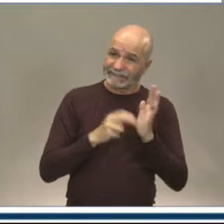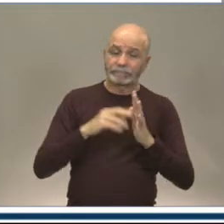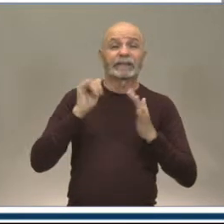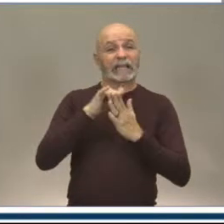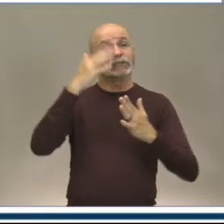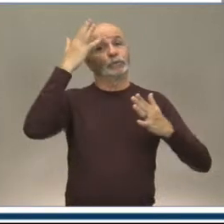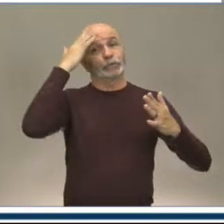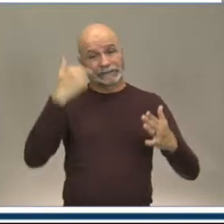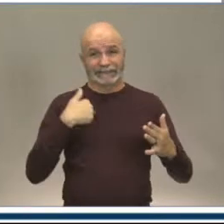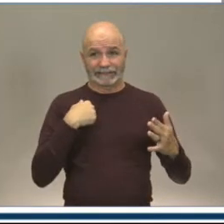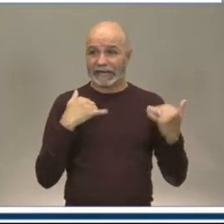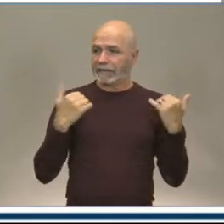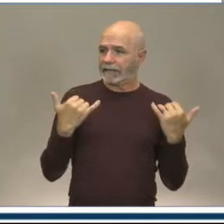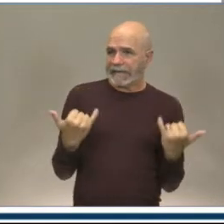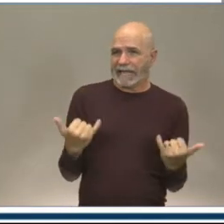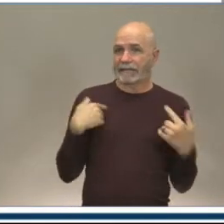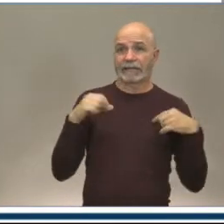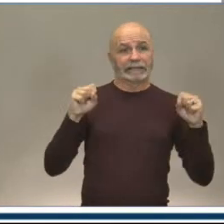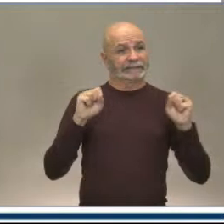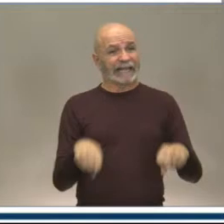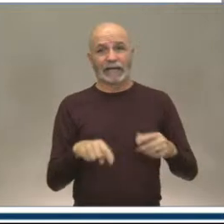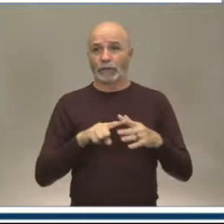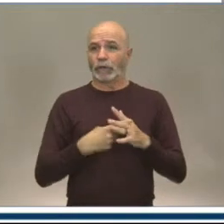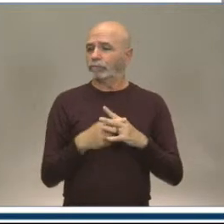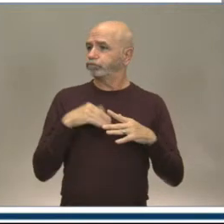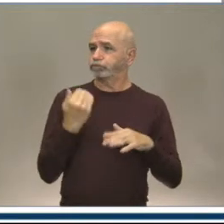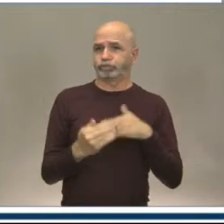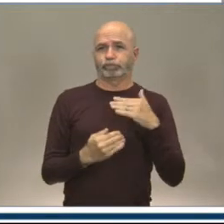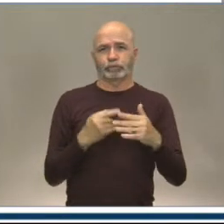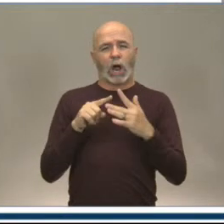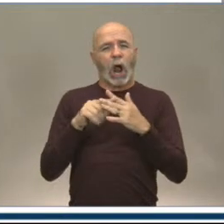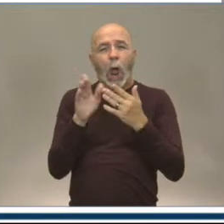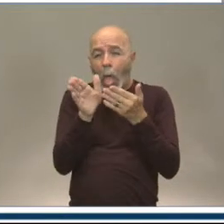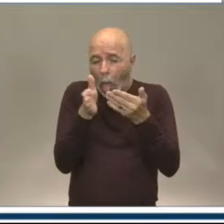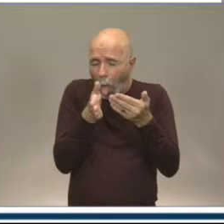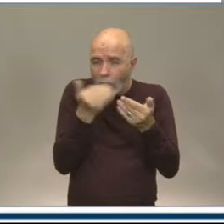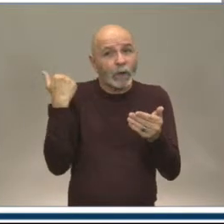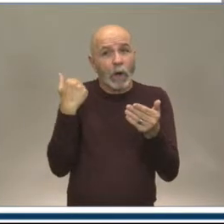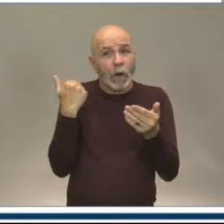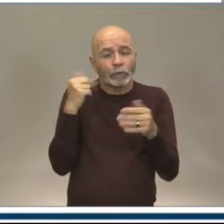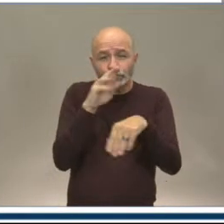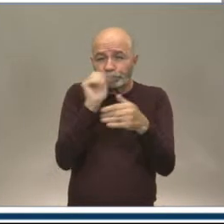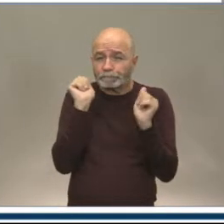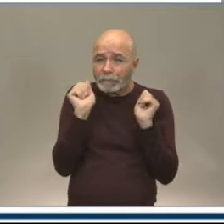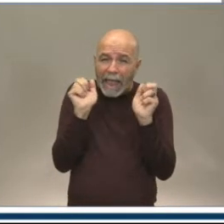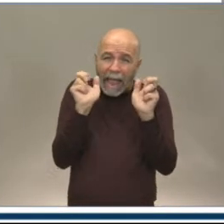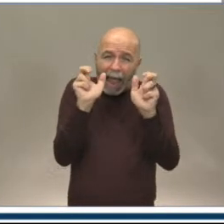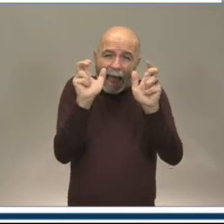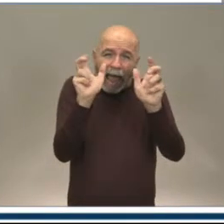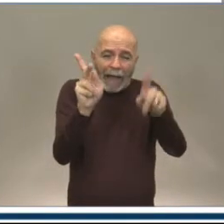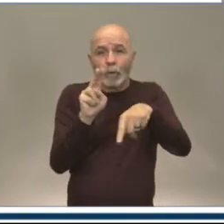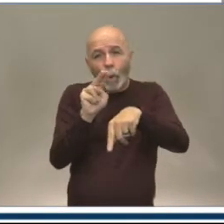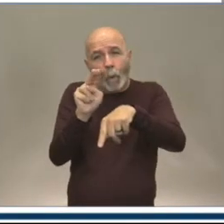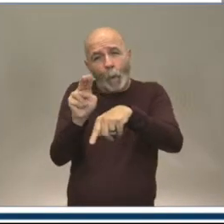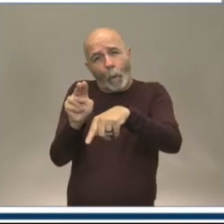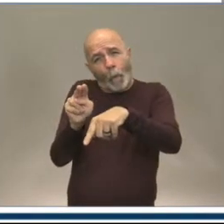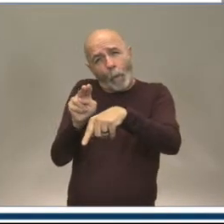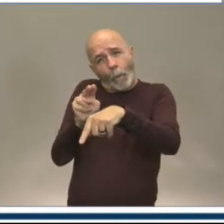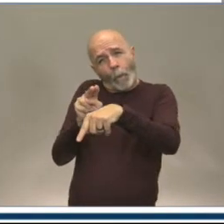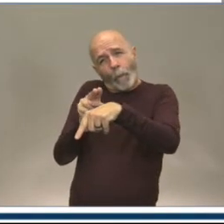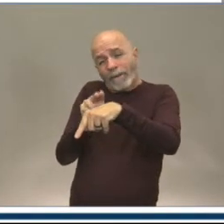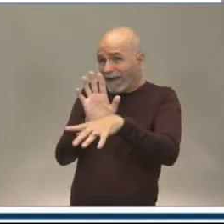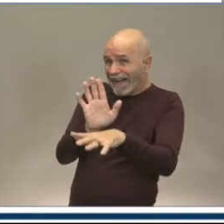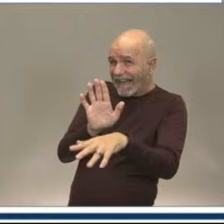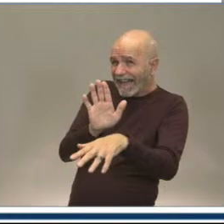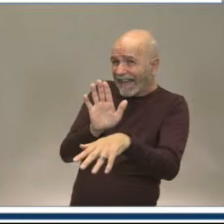to where we're at, which is, pretty near normal compared to certainly to other areas. So, but the reality is, and